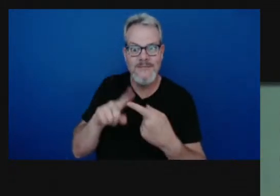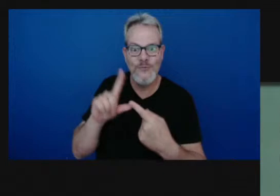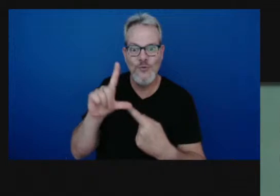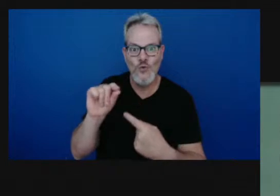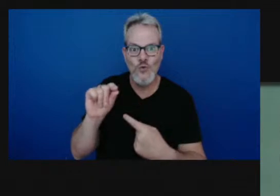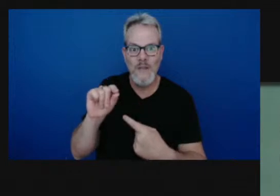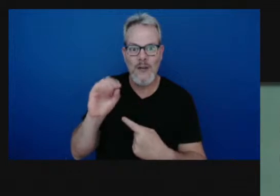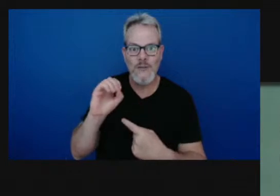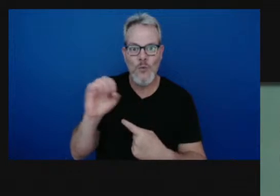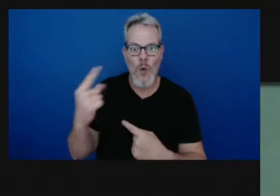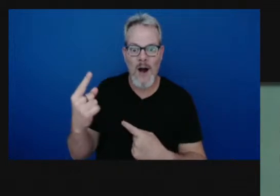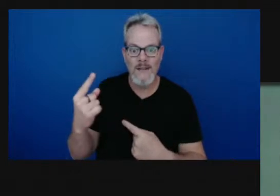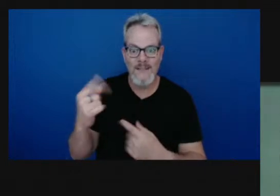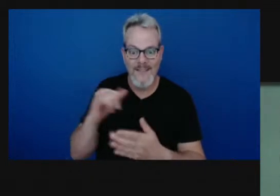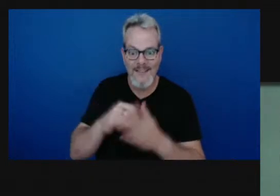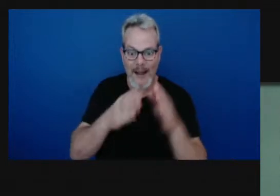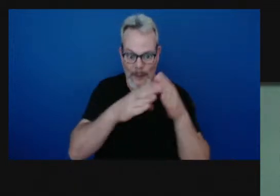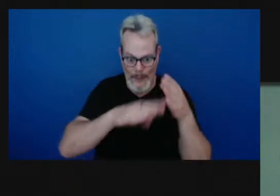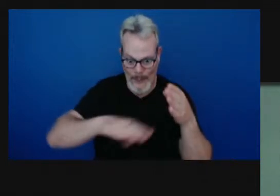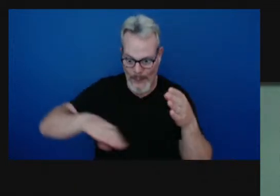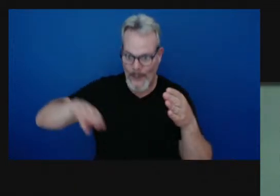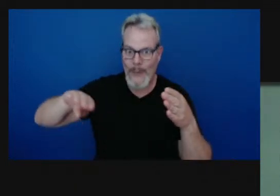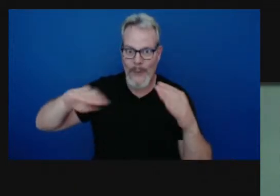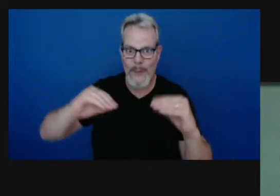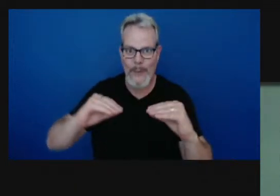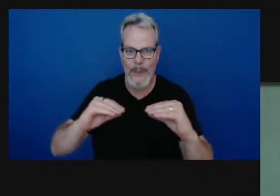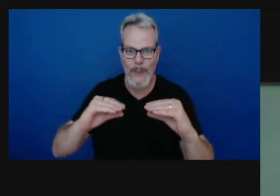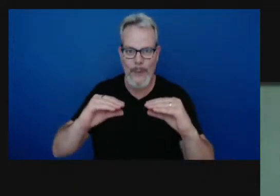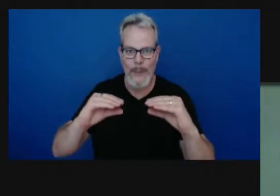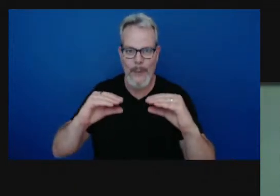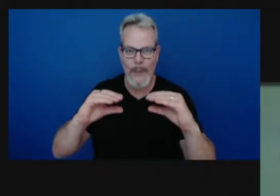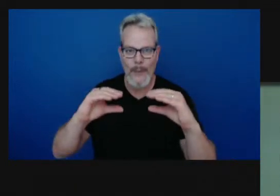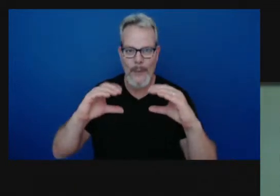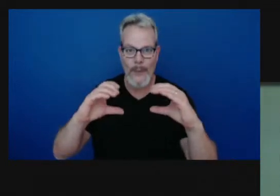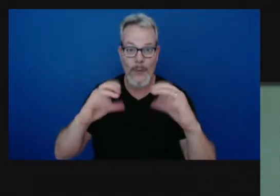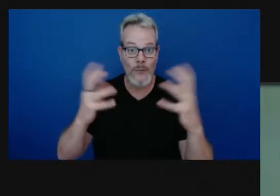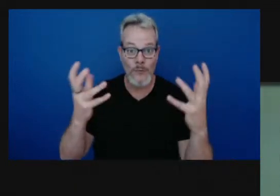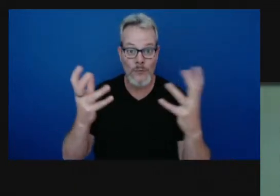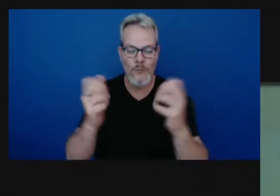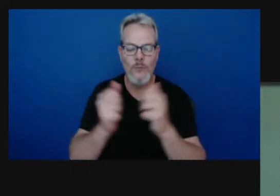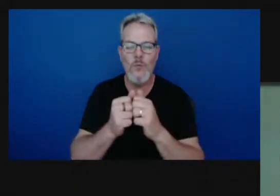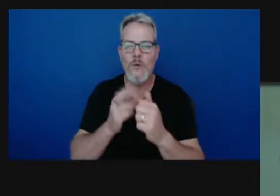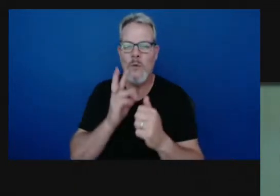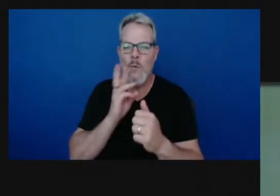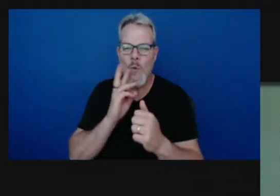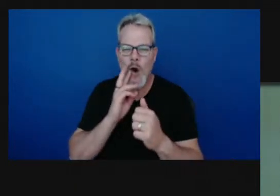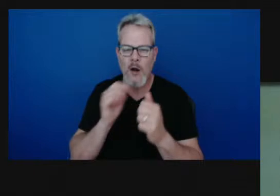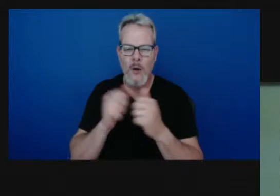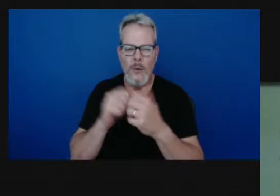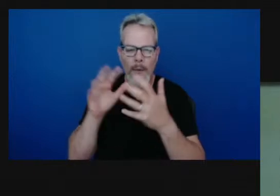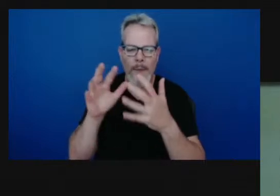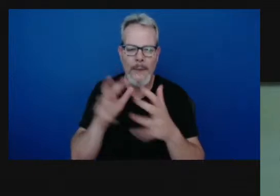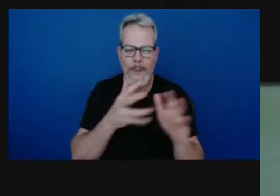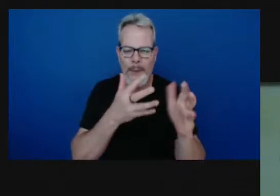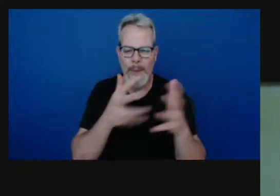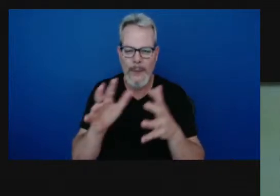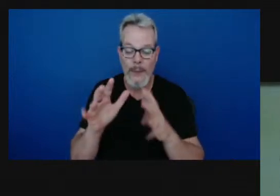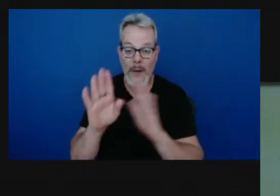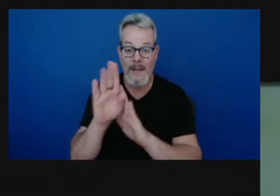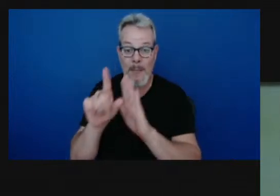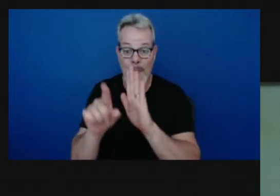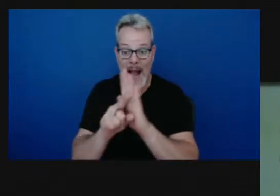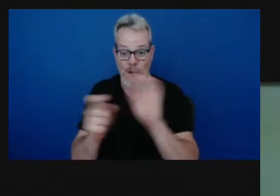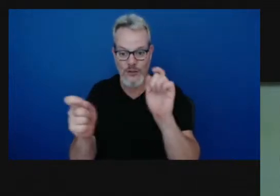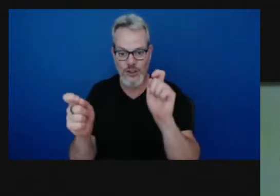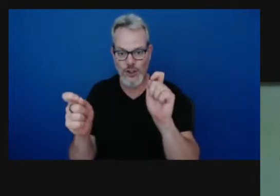crater is largely filled in by water and wind. The background has changed because there was an